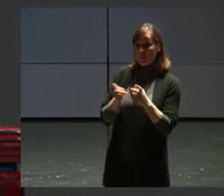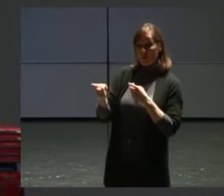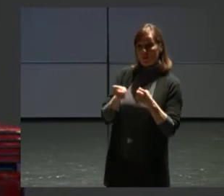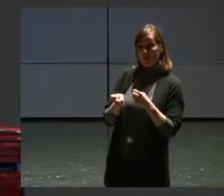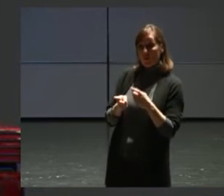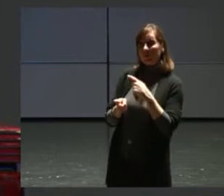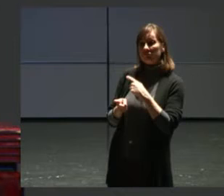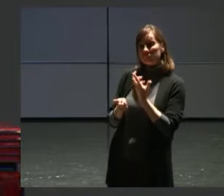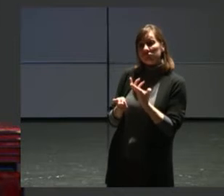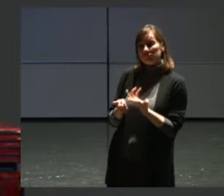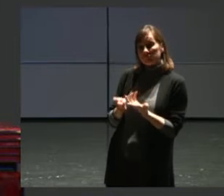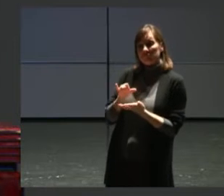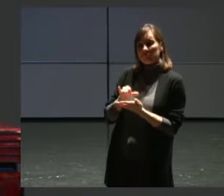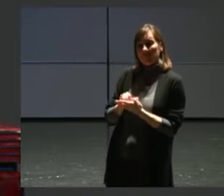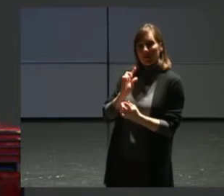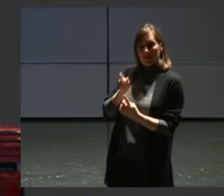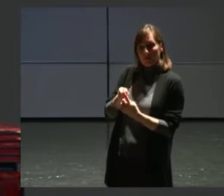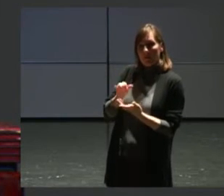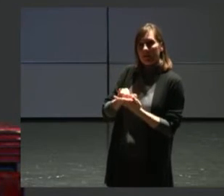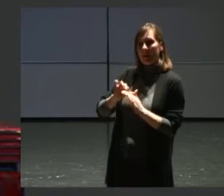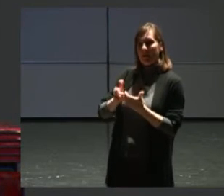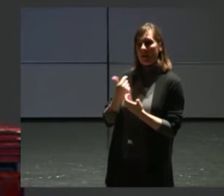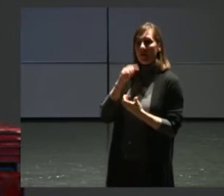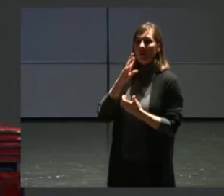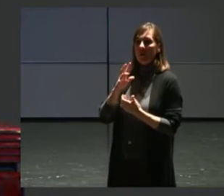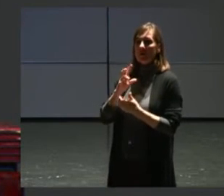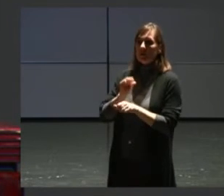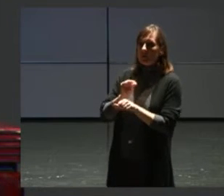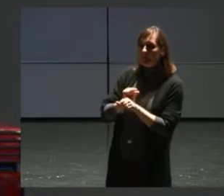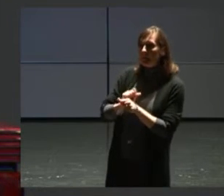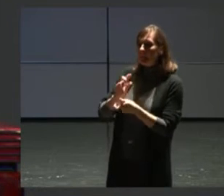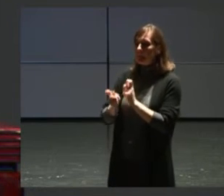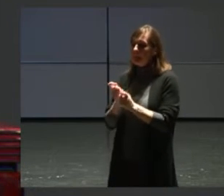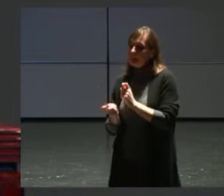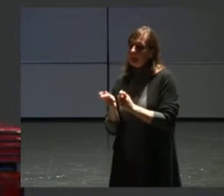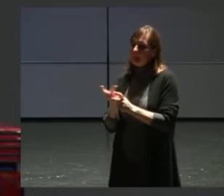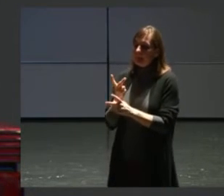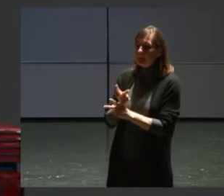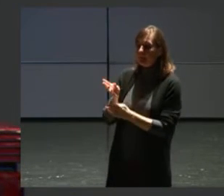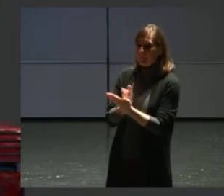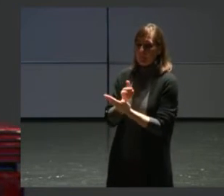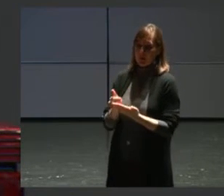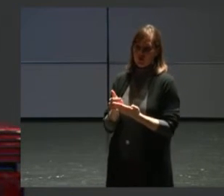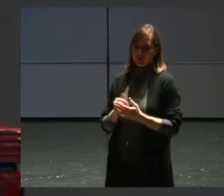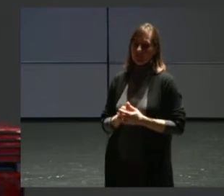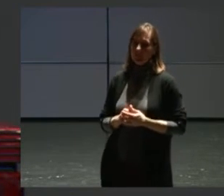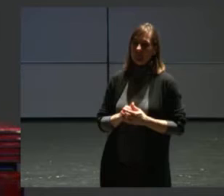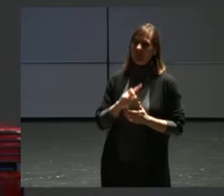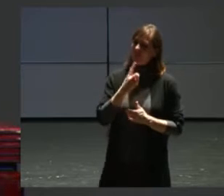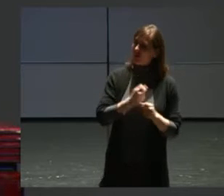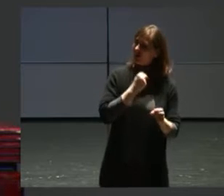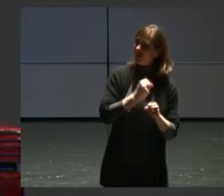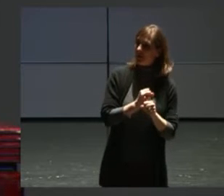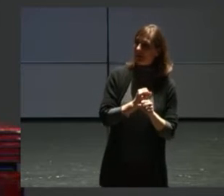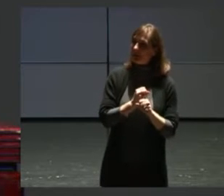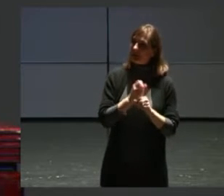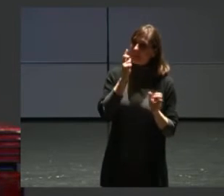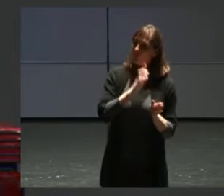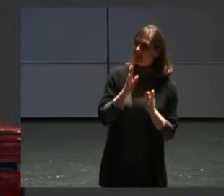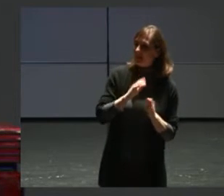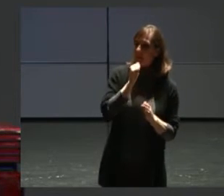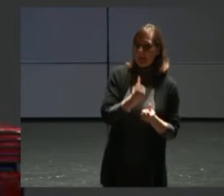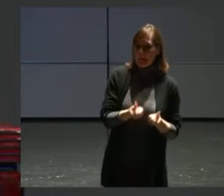mechanism through which we have been working on our budget, and we haven't been able to be very strategic in the first year, but we're at the point today, and